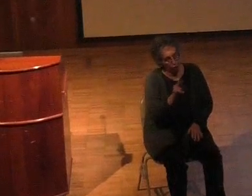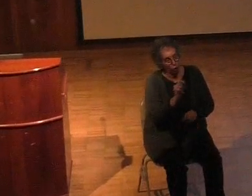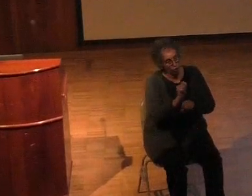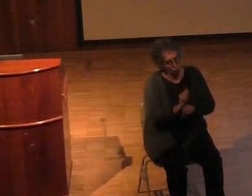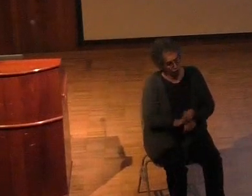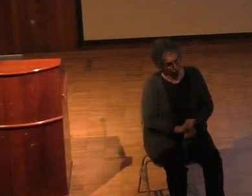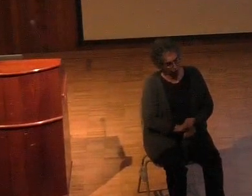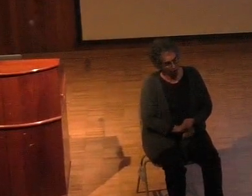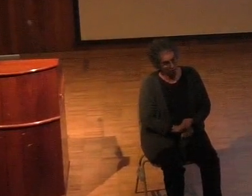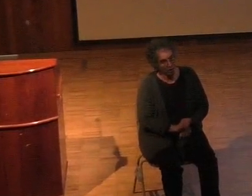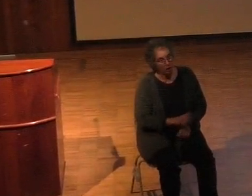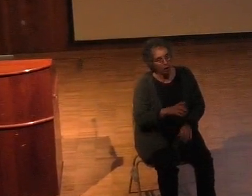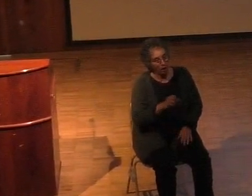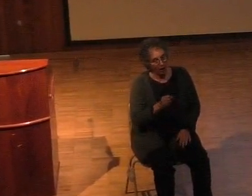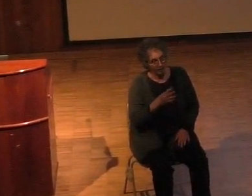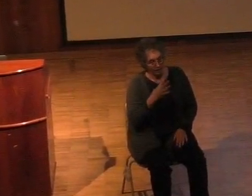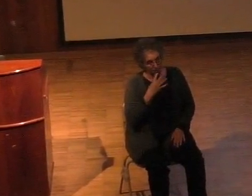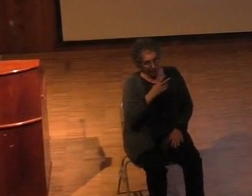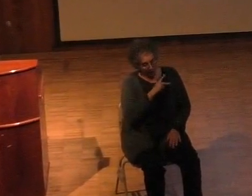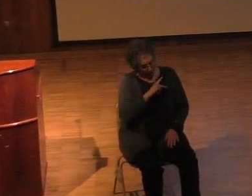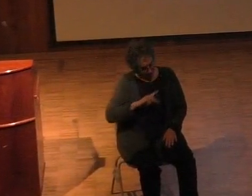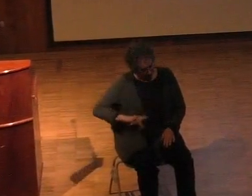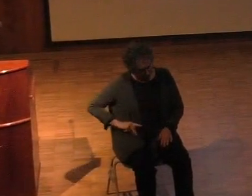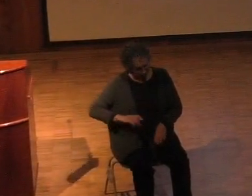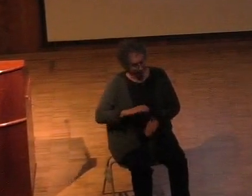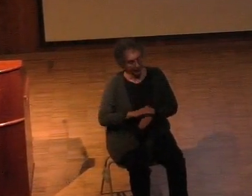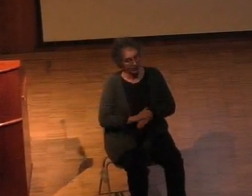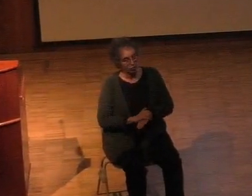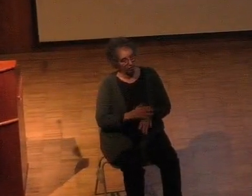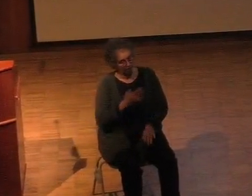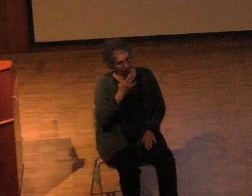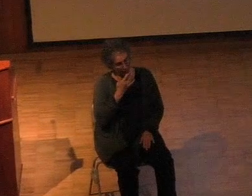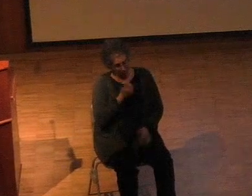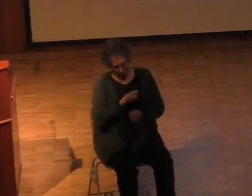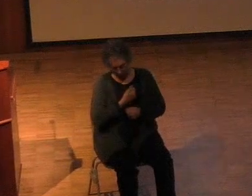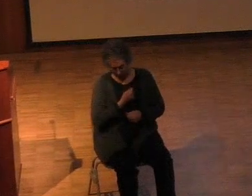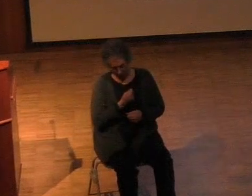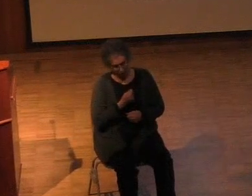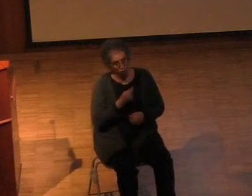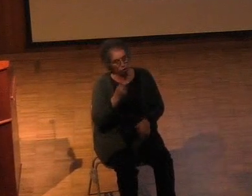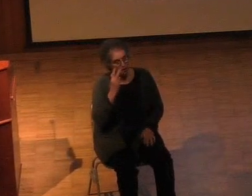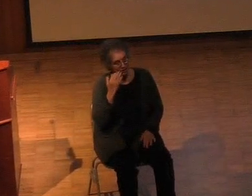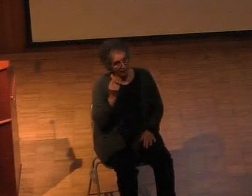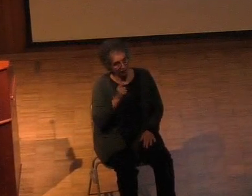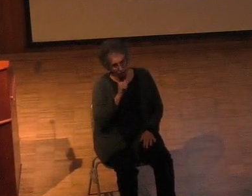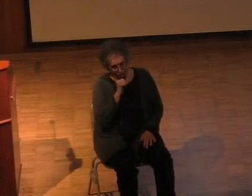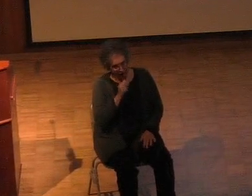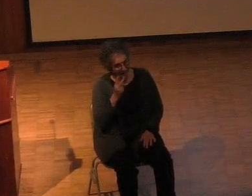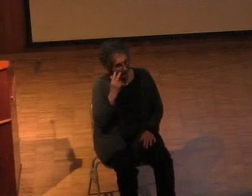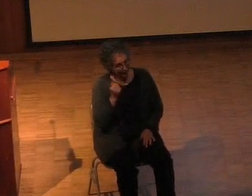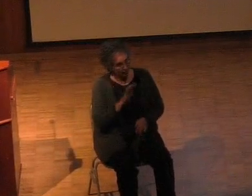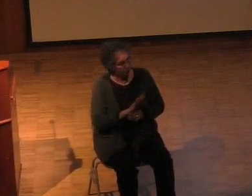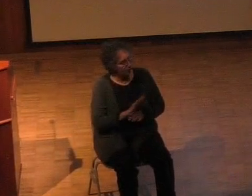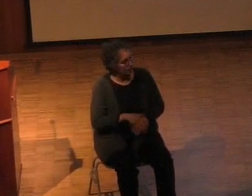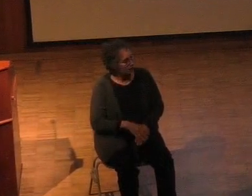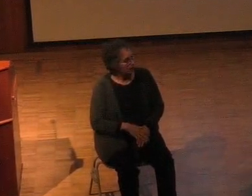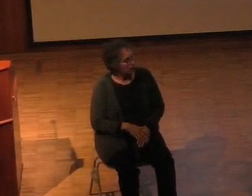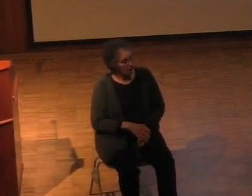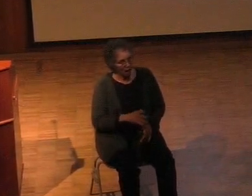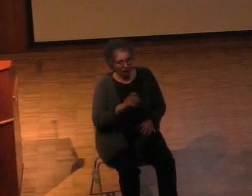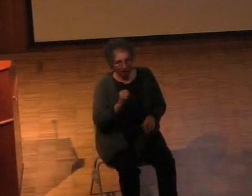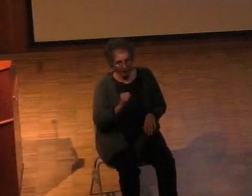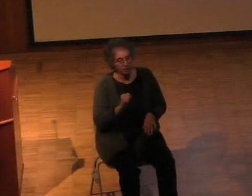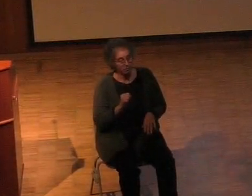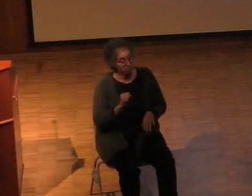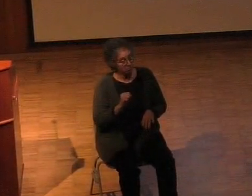I certainly can speak the King's English. Absolutely the favorite, loved it. You should see it if you haven't. I'm conversant in